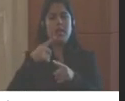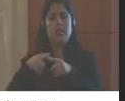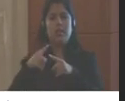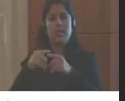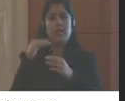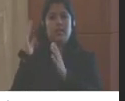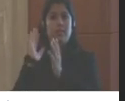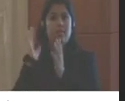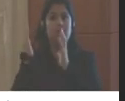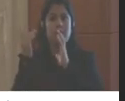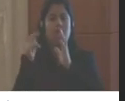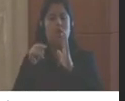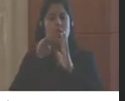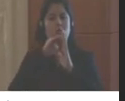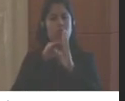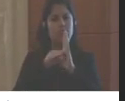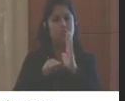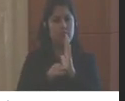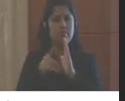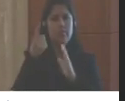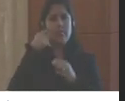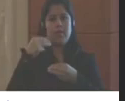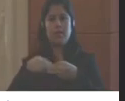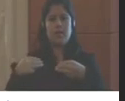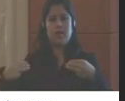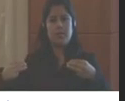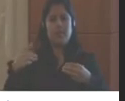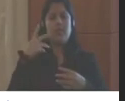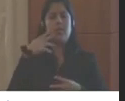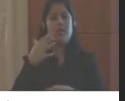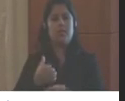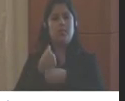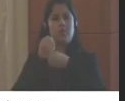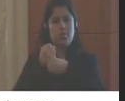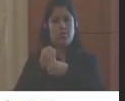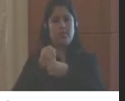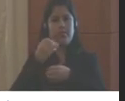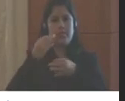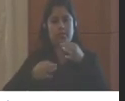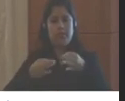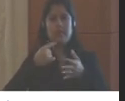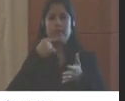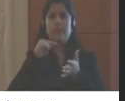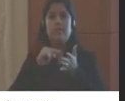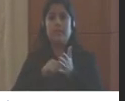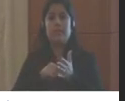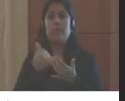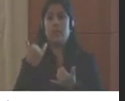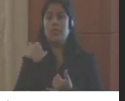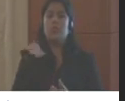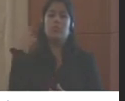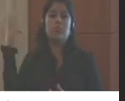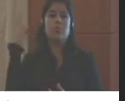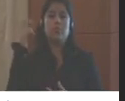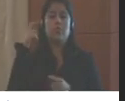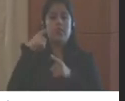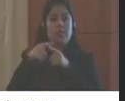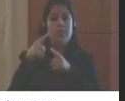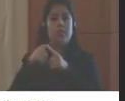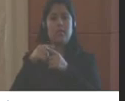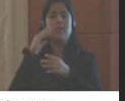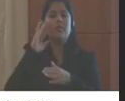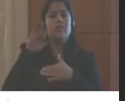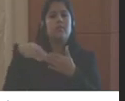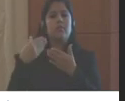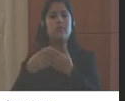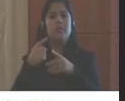of Linking Innovation and Regulations for Civil Protection. A very interesting position. We are going to listen to